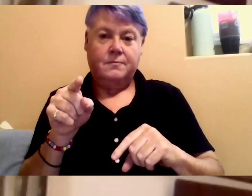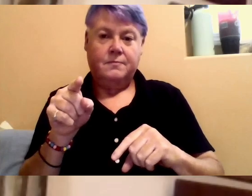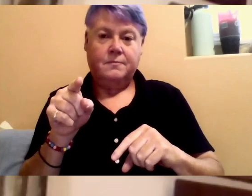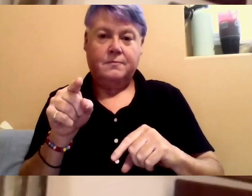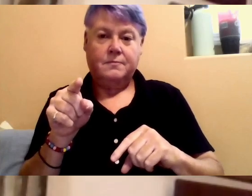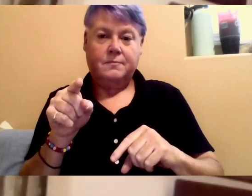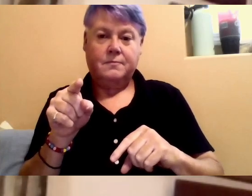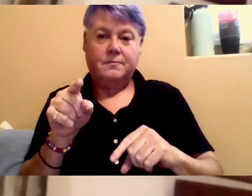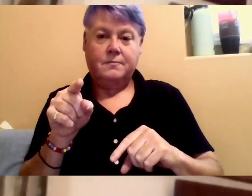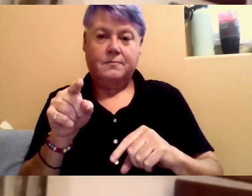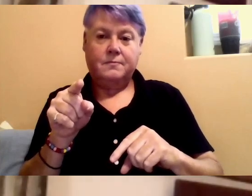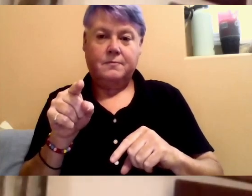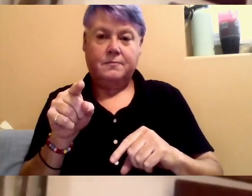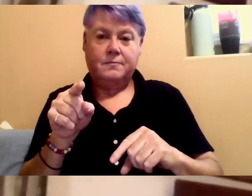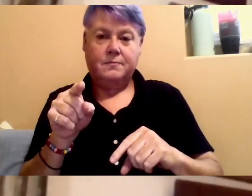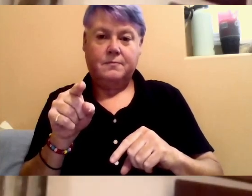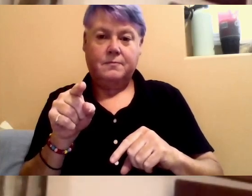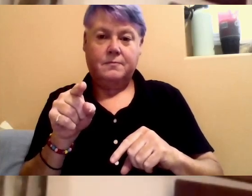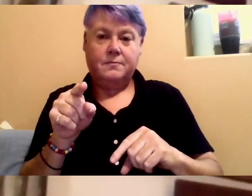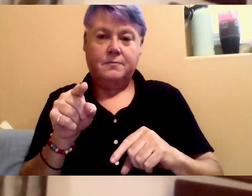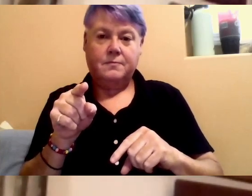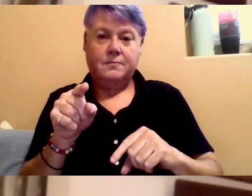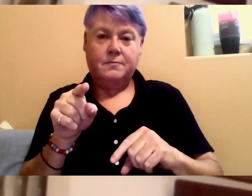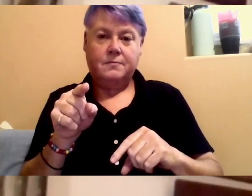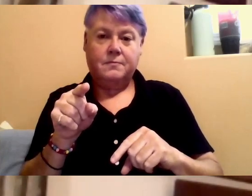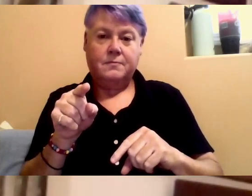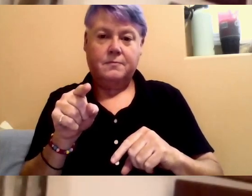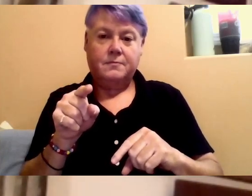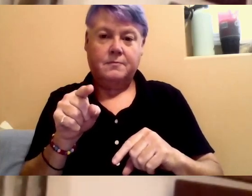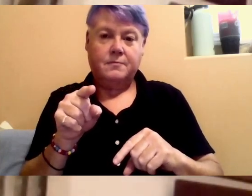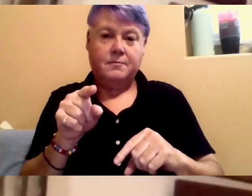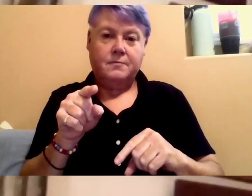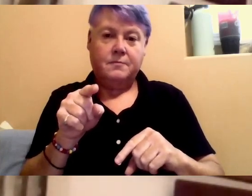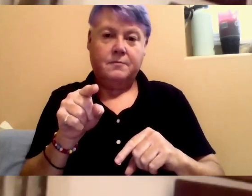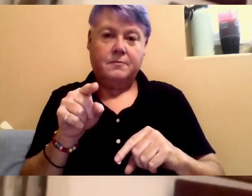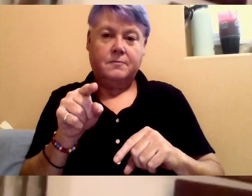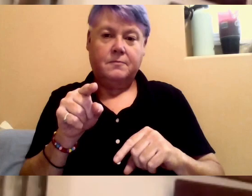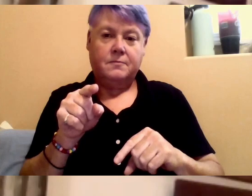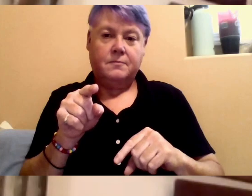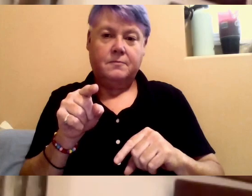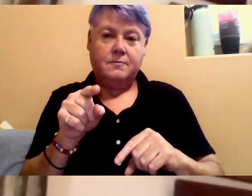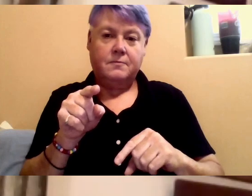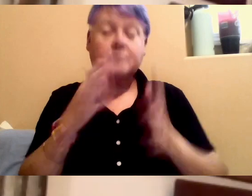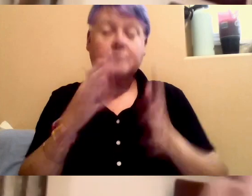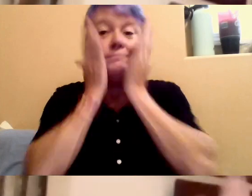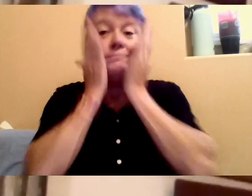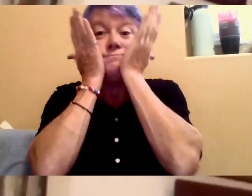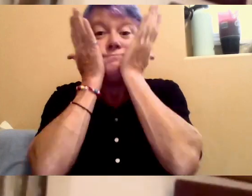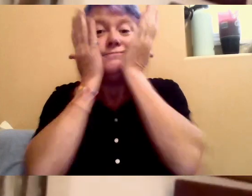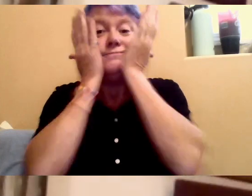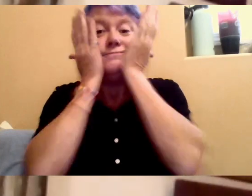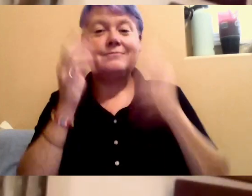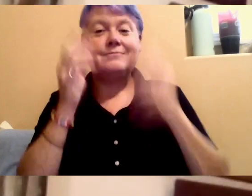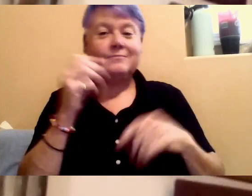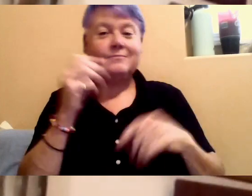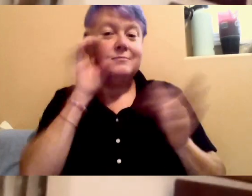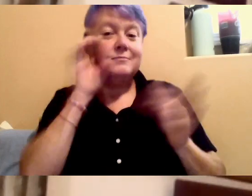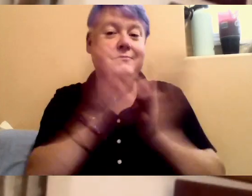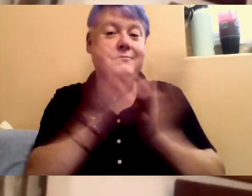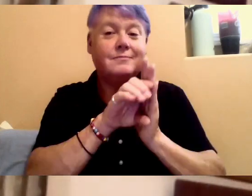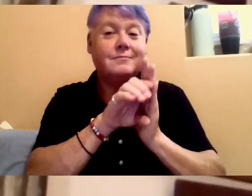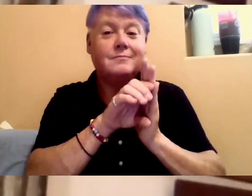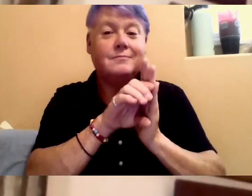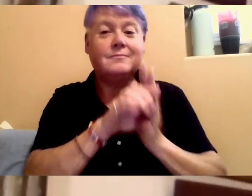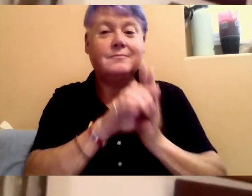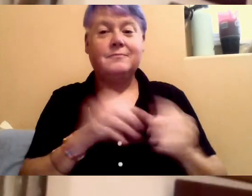Edvard Munch, who did Scream. You know that really horrifying picture. And he did a number